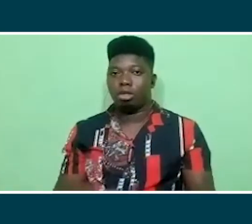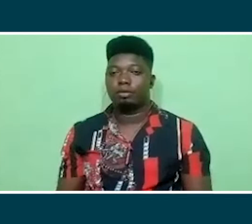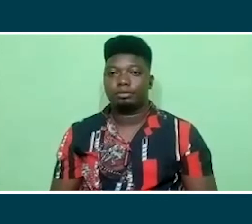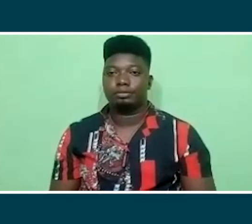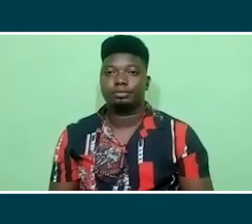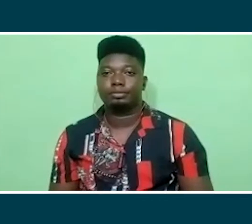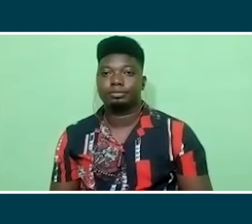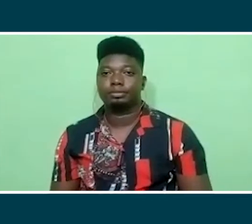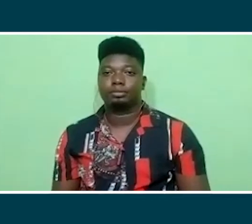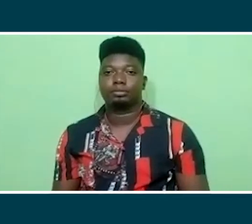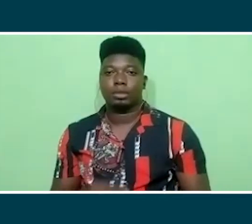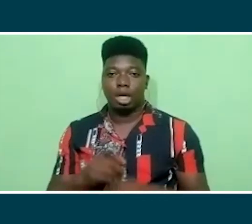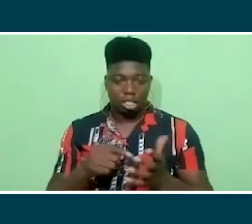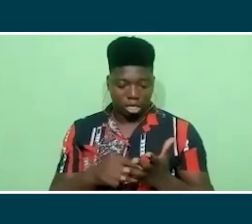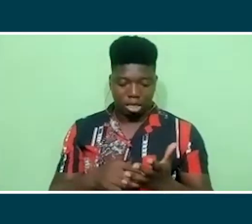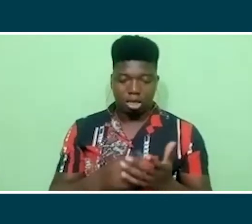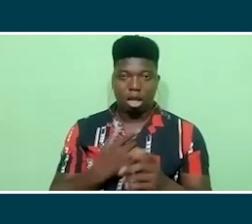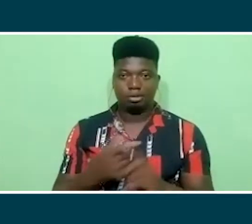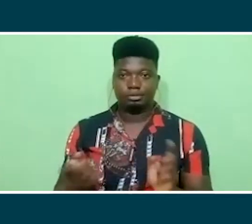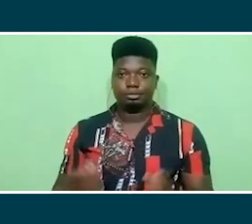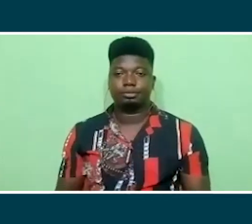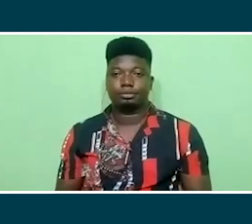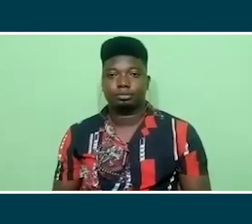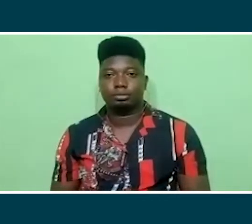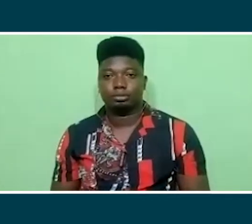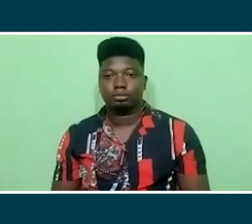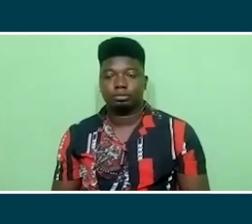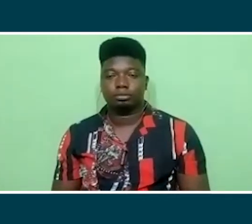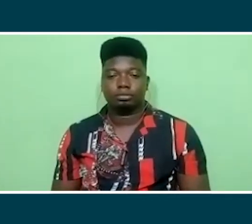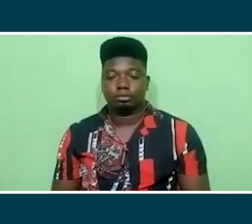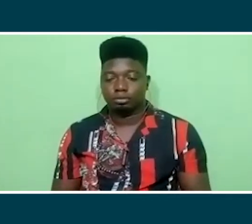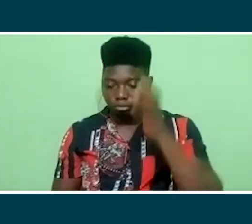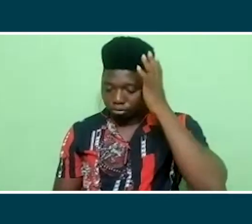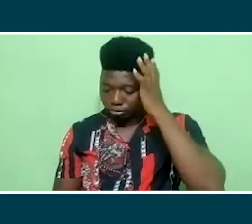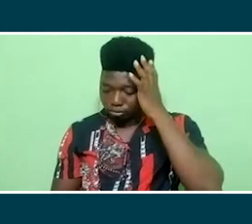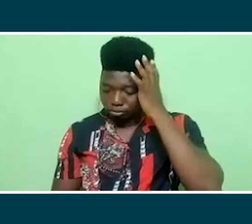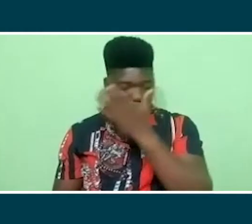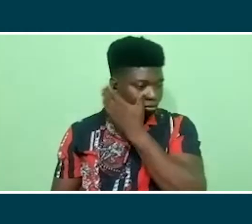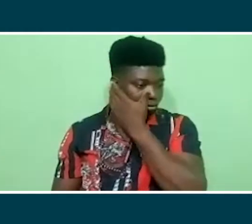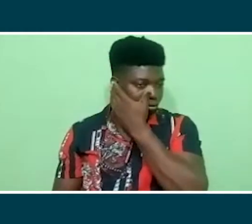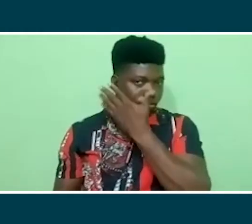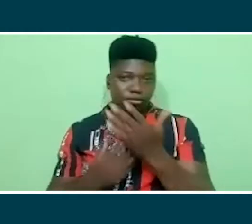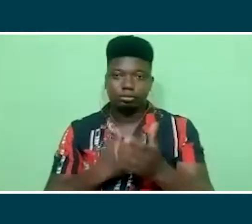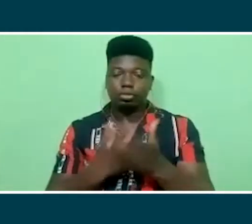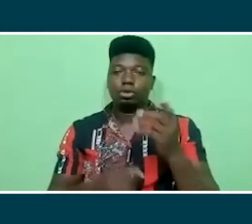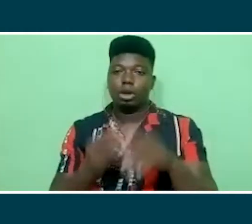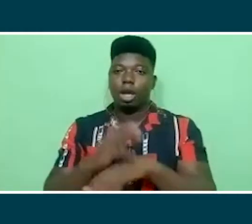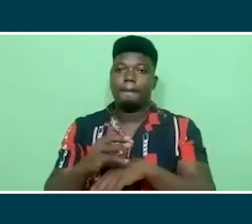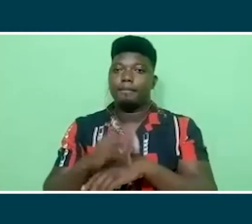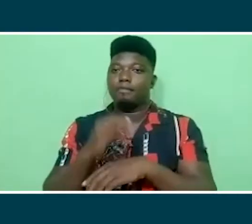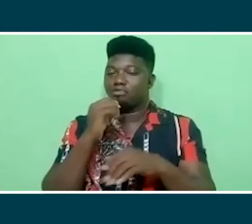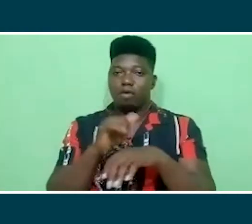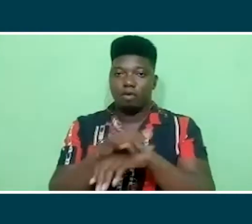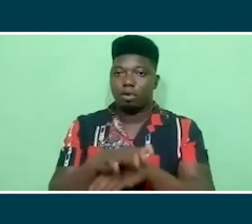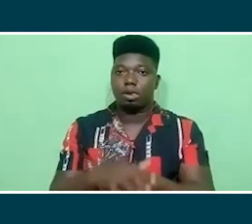these harmful things, and what messages we're sending and what messages we're not sending. I mean, again, I think I had good role